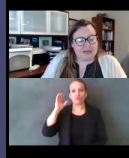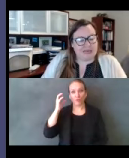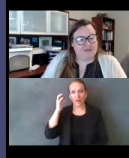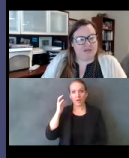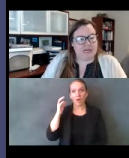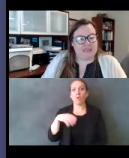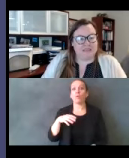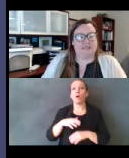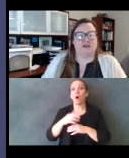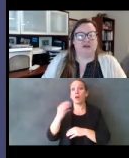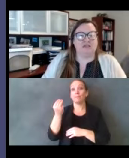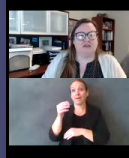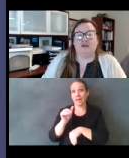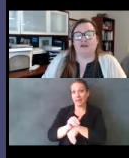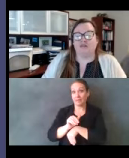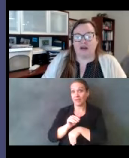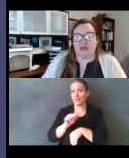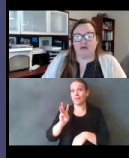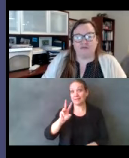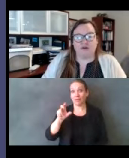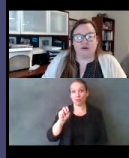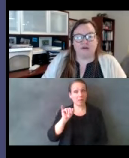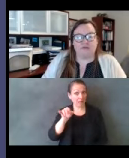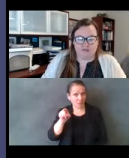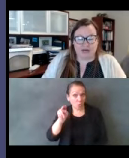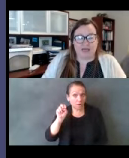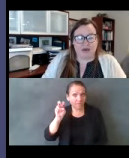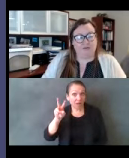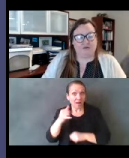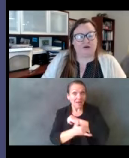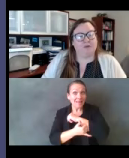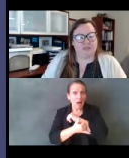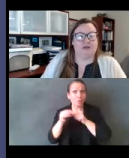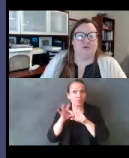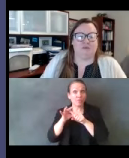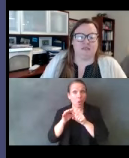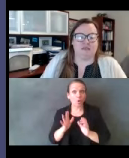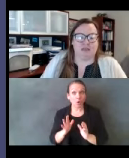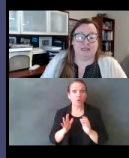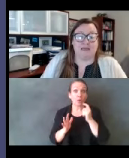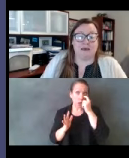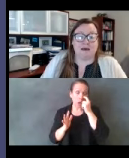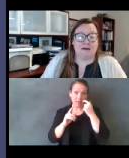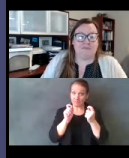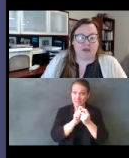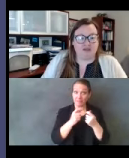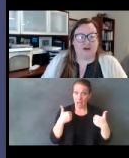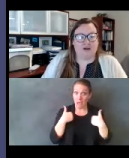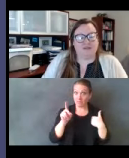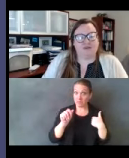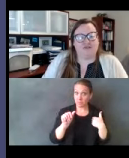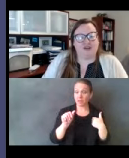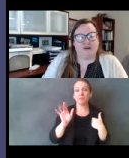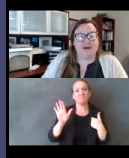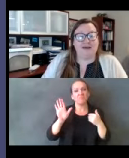this Monday evening at 6:30. So if you're a Nevada County voter, particularly one with disabilities, that's a